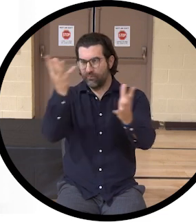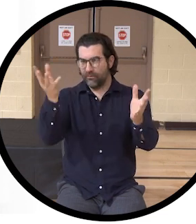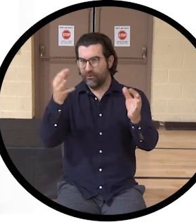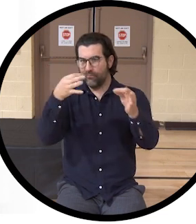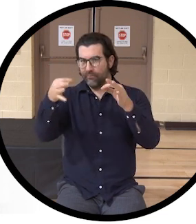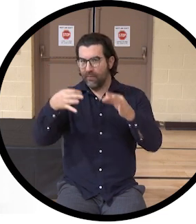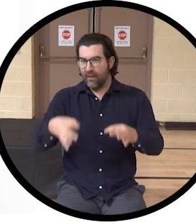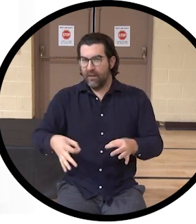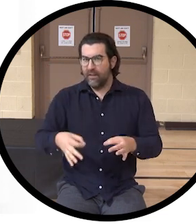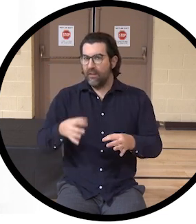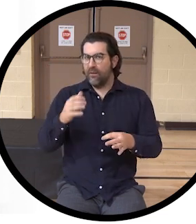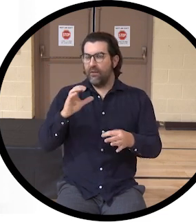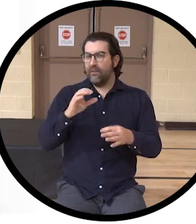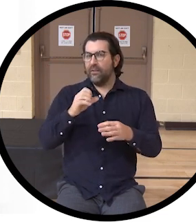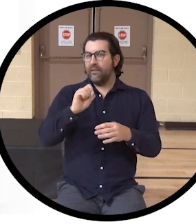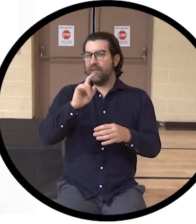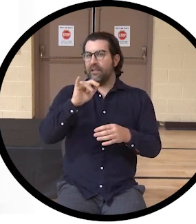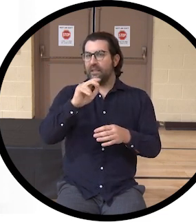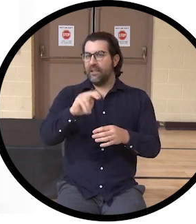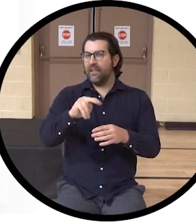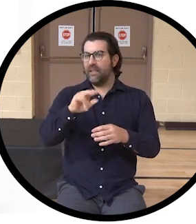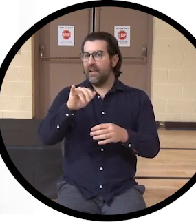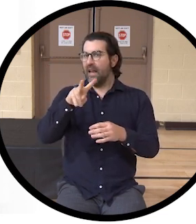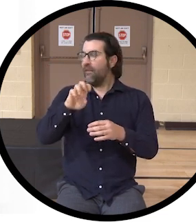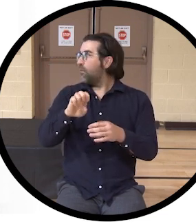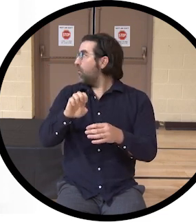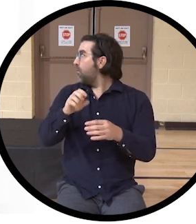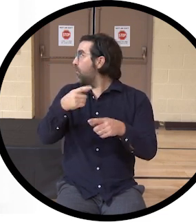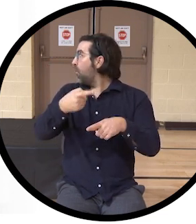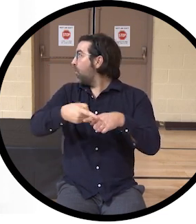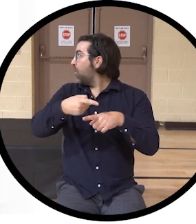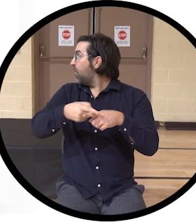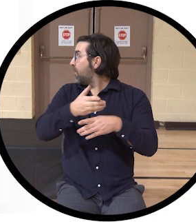corridor between Chislett and Heberton and Meadow Street.